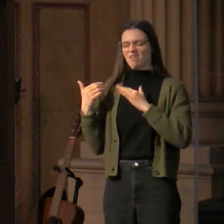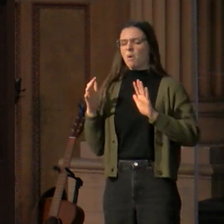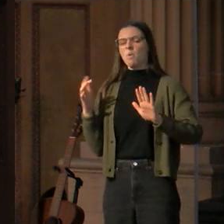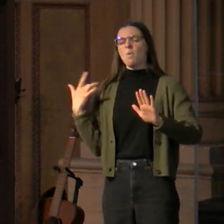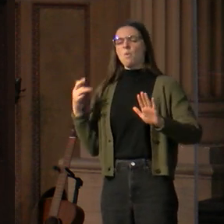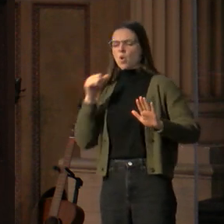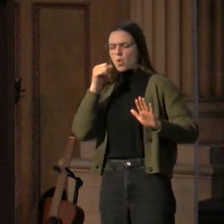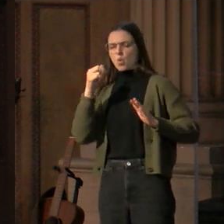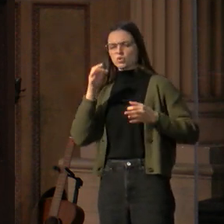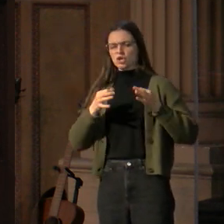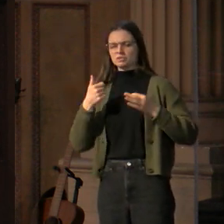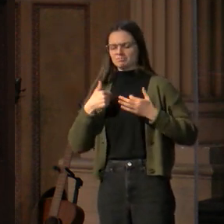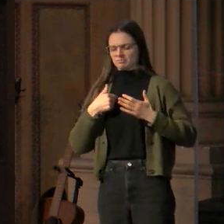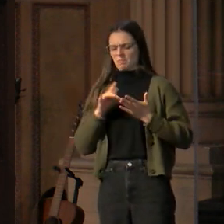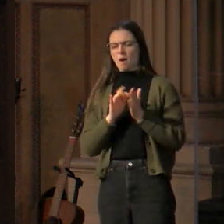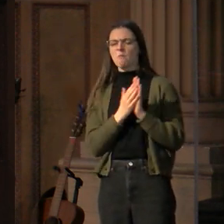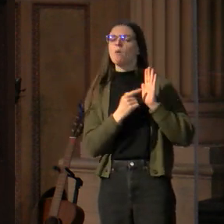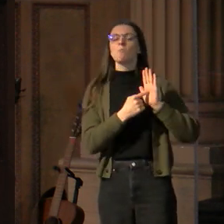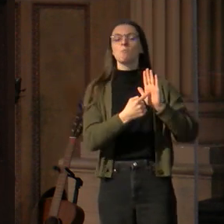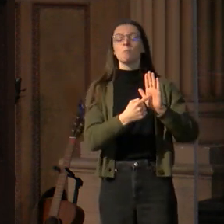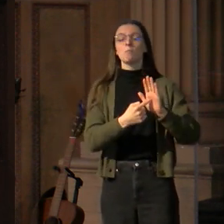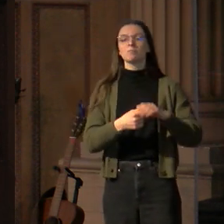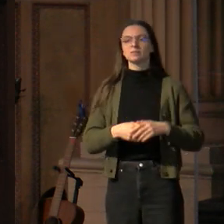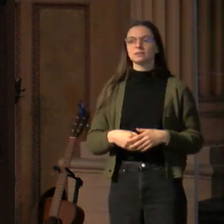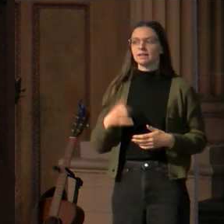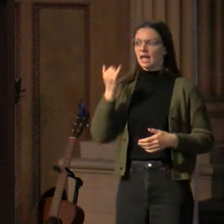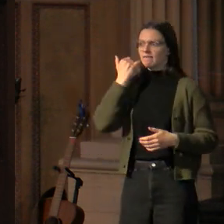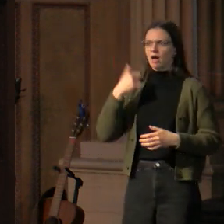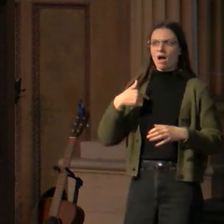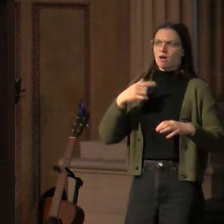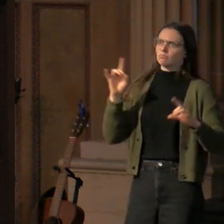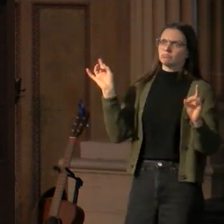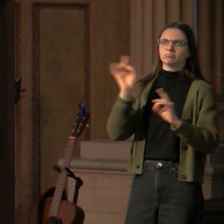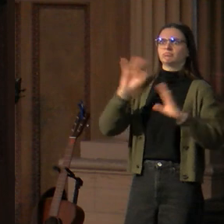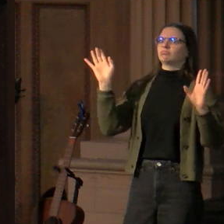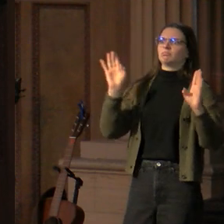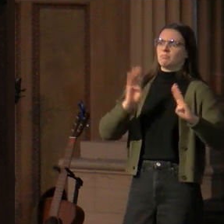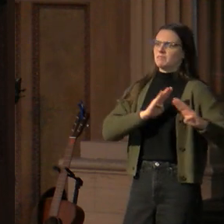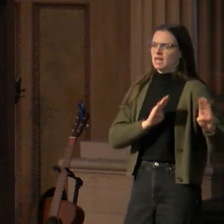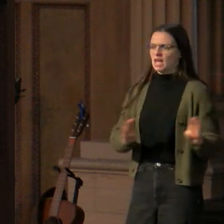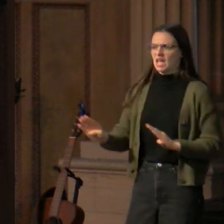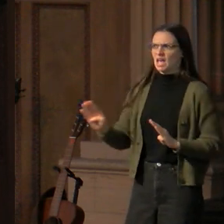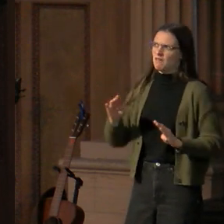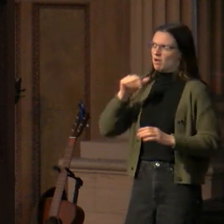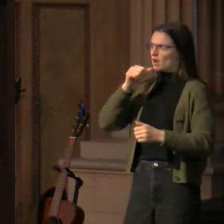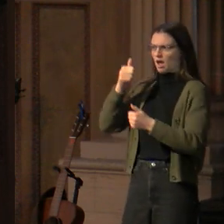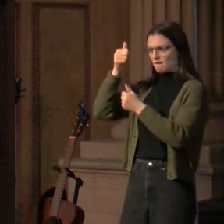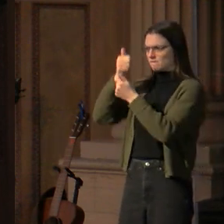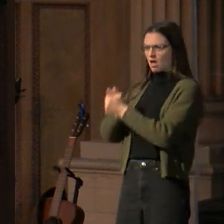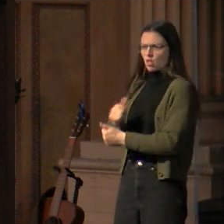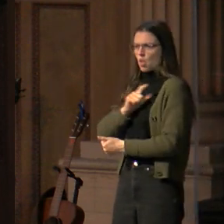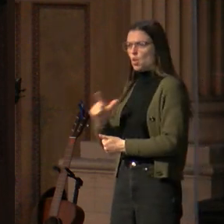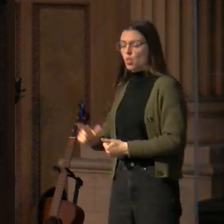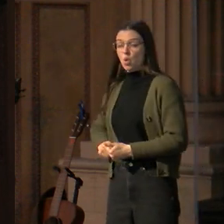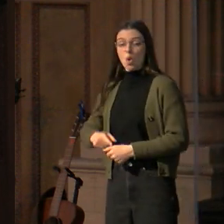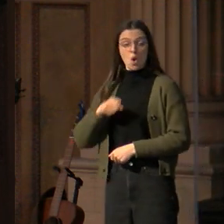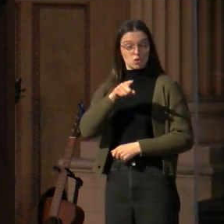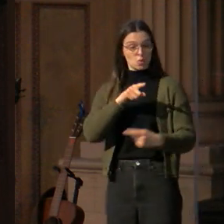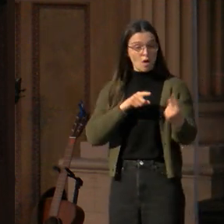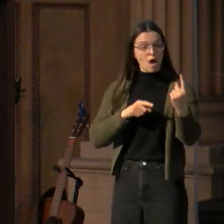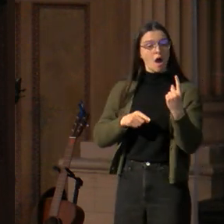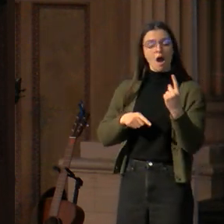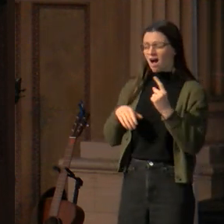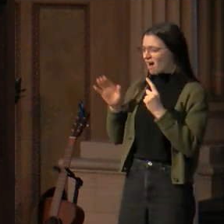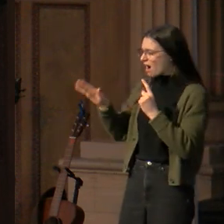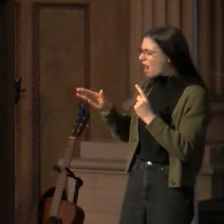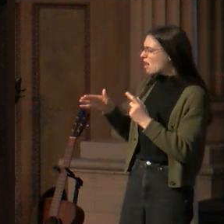really bad behavior, where I do something reprehensible, or even I just do something that's in disobedience to the Lord. You sit me down to talk to me